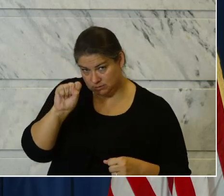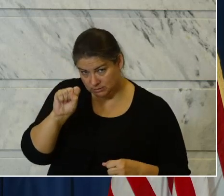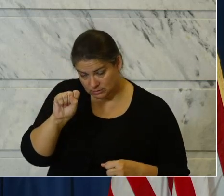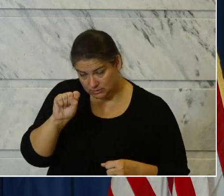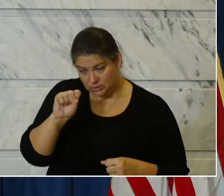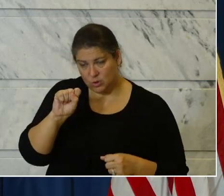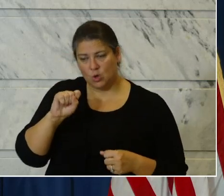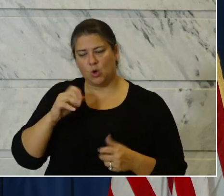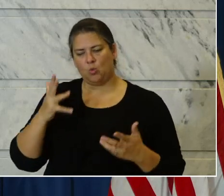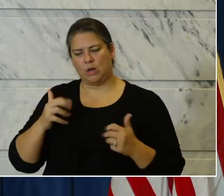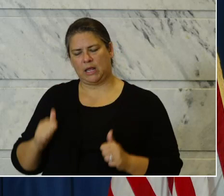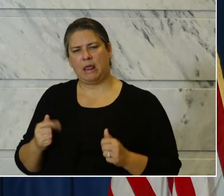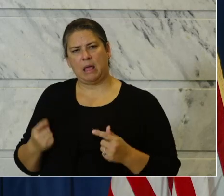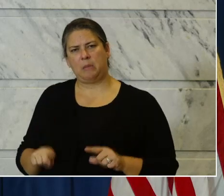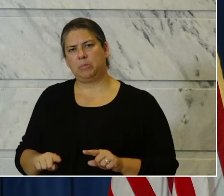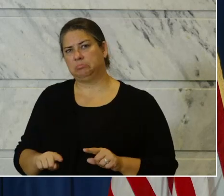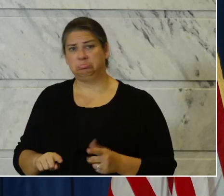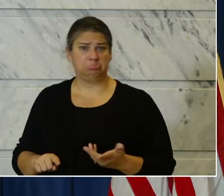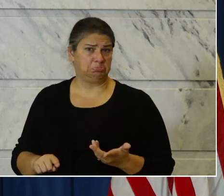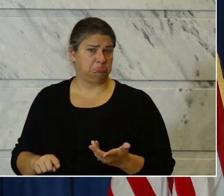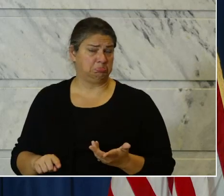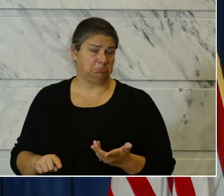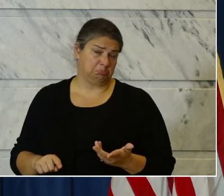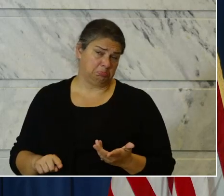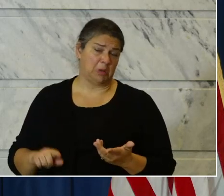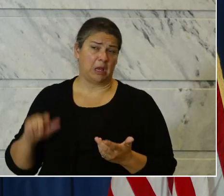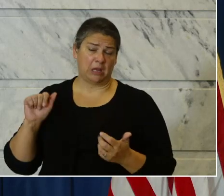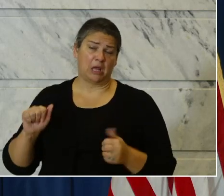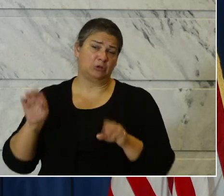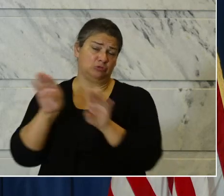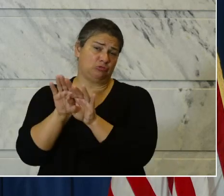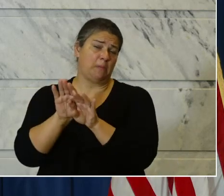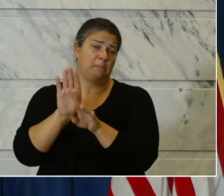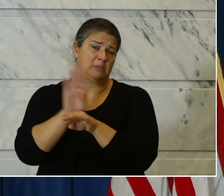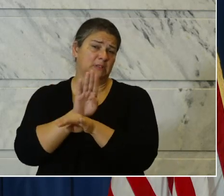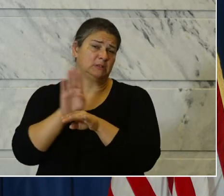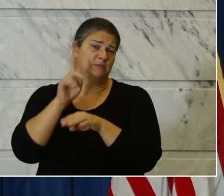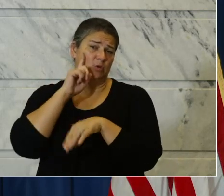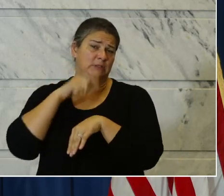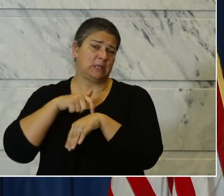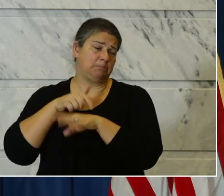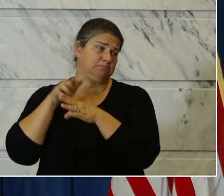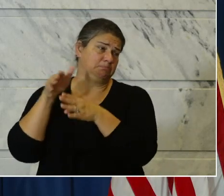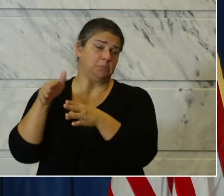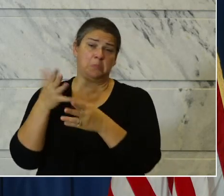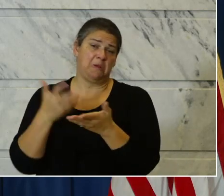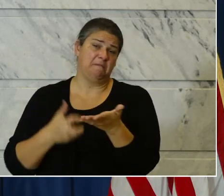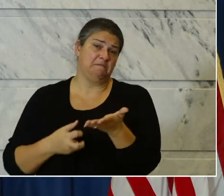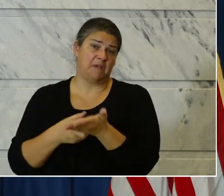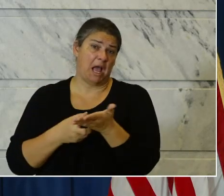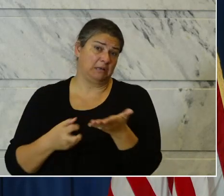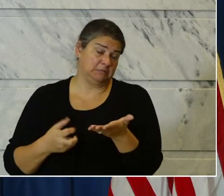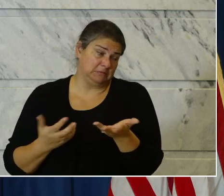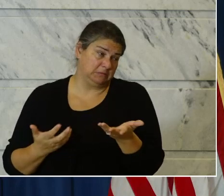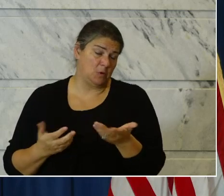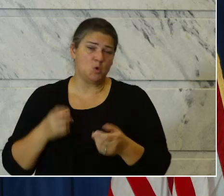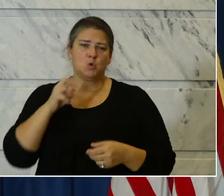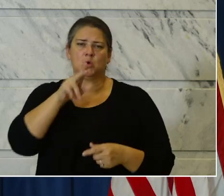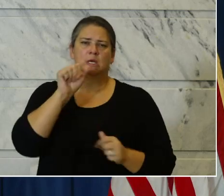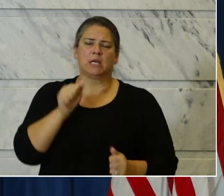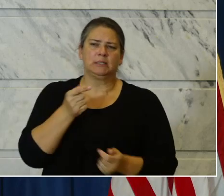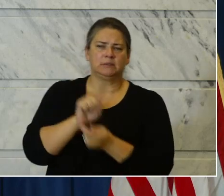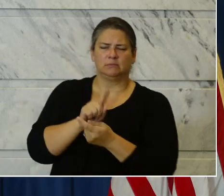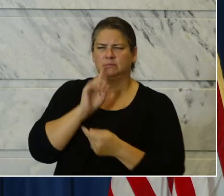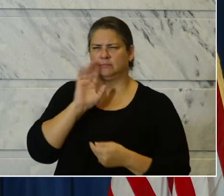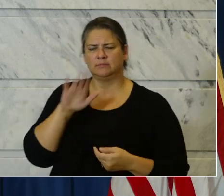What can happen? You can have your business shut down for a period of time. You can be fined. You can just have a conversation where